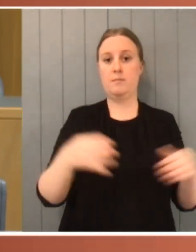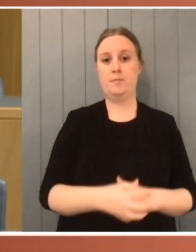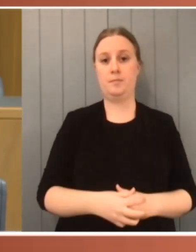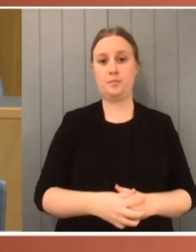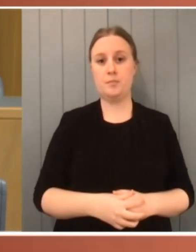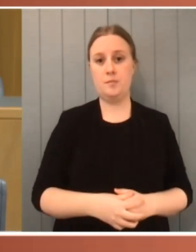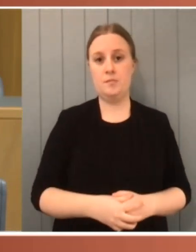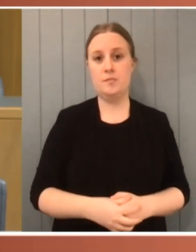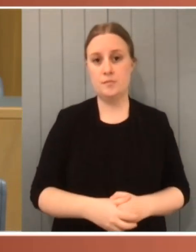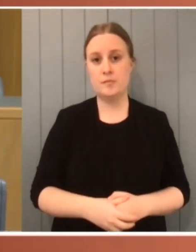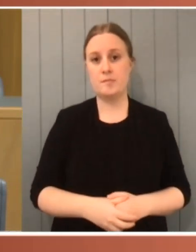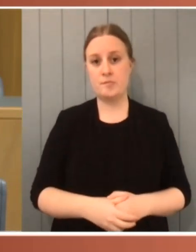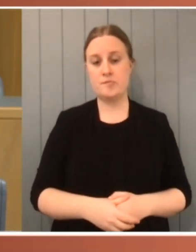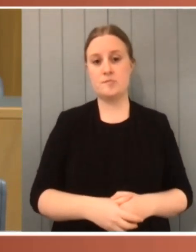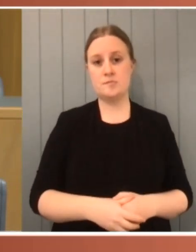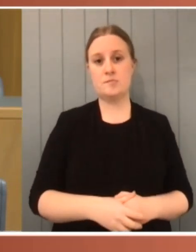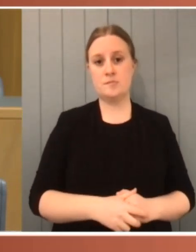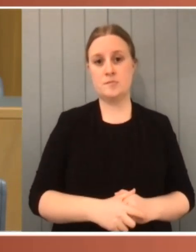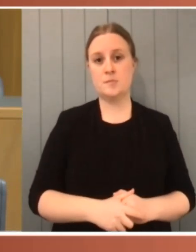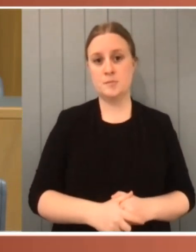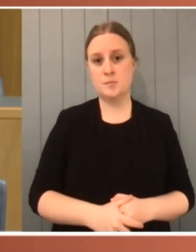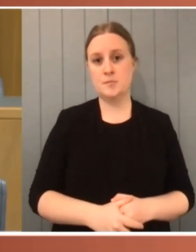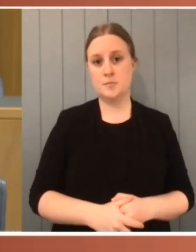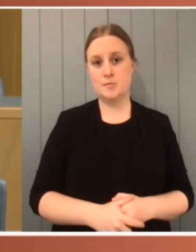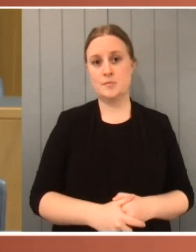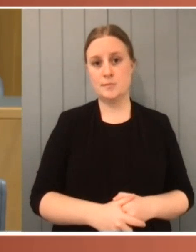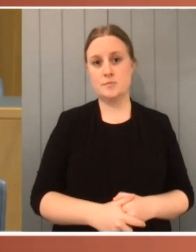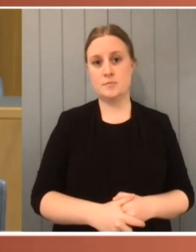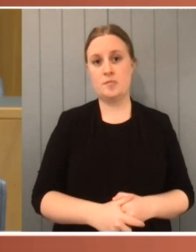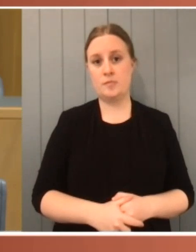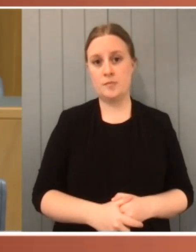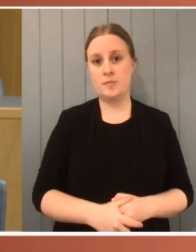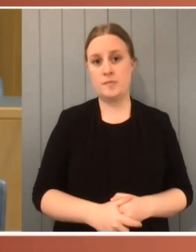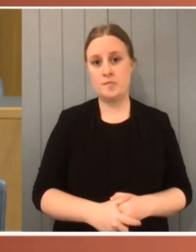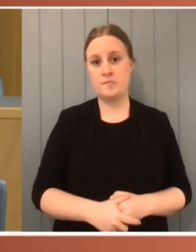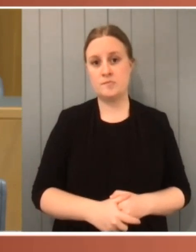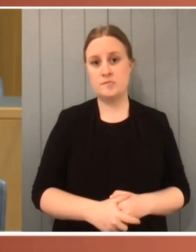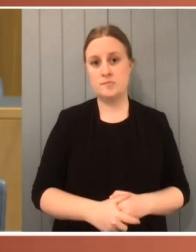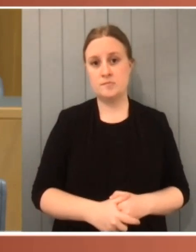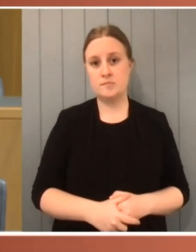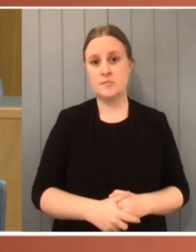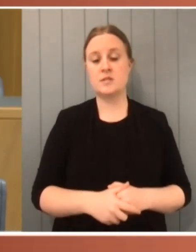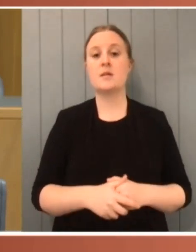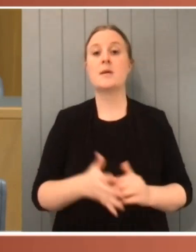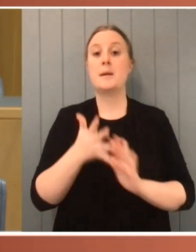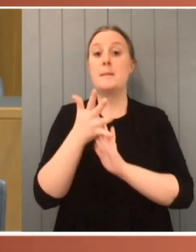count. Politics, as a consequence, generally gravitates to the centre,